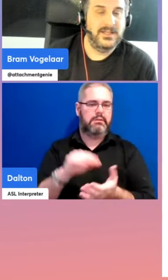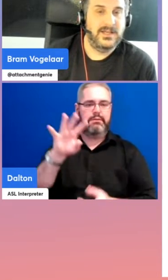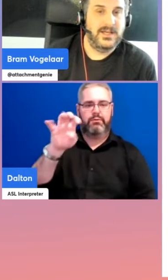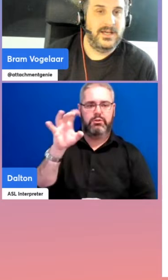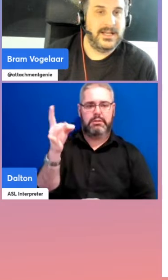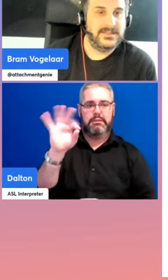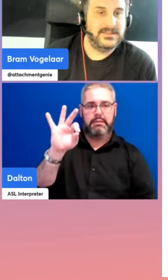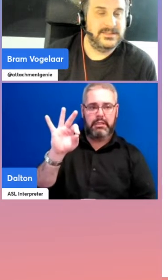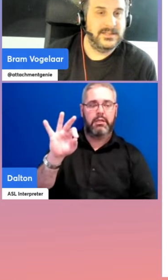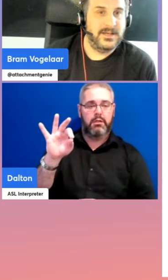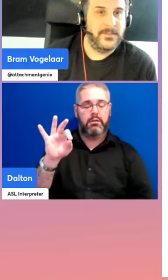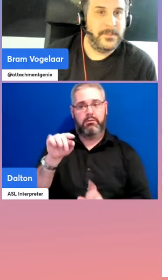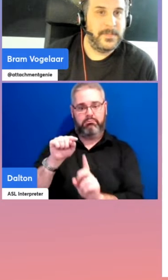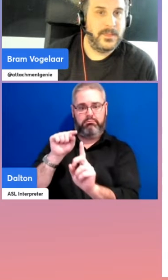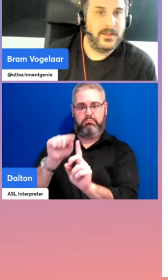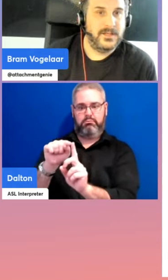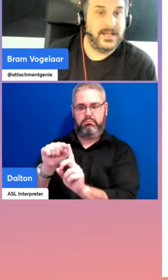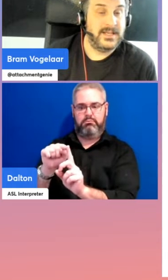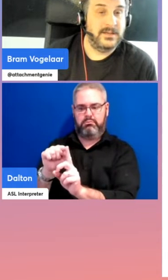26,489. And that's